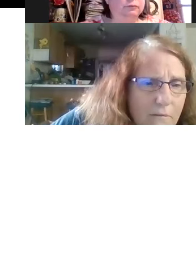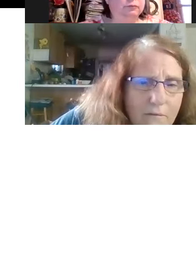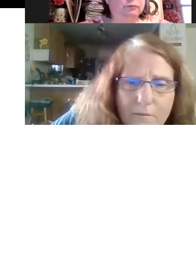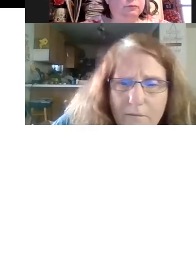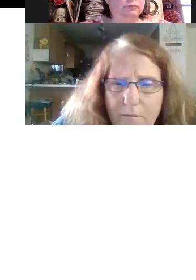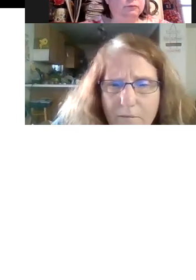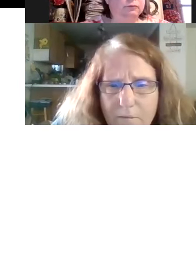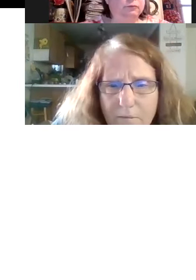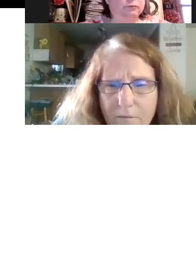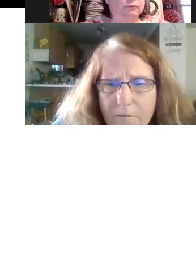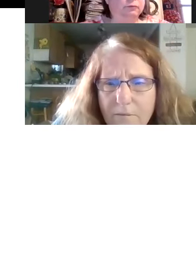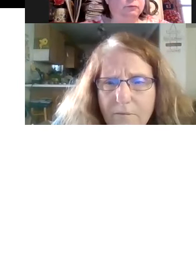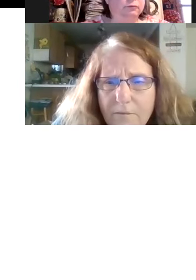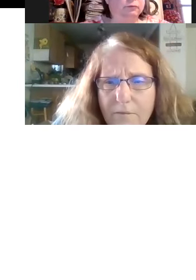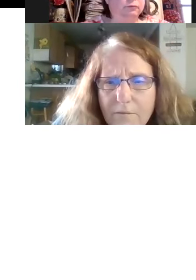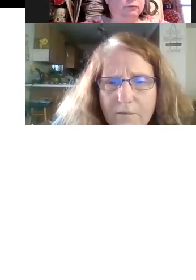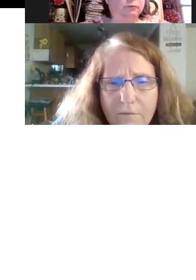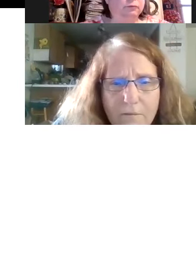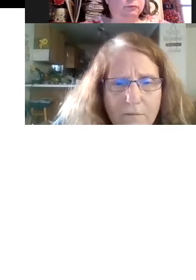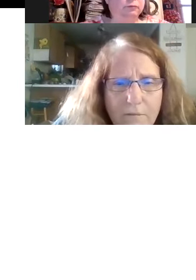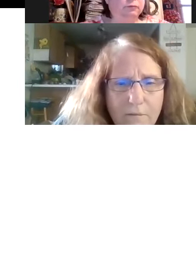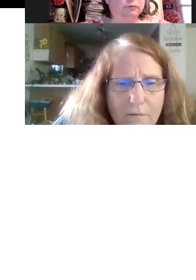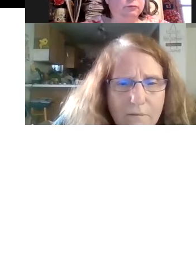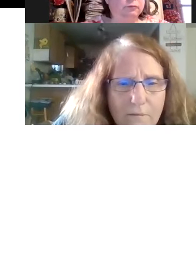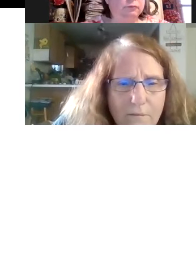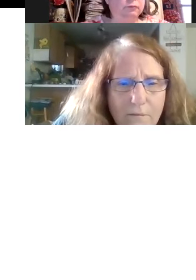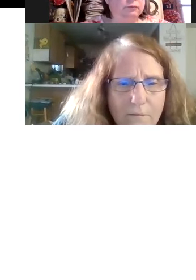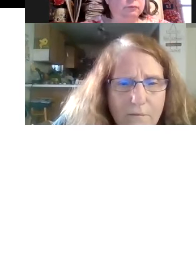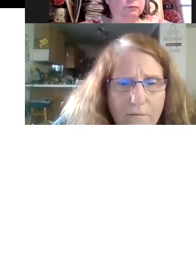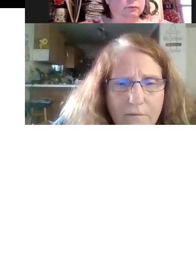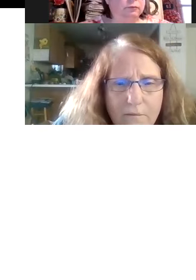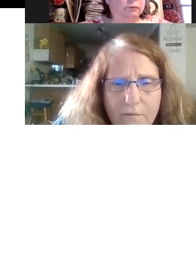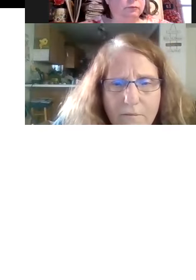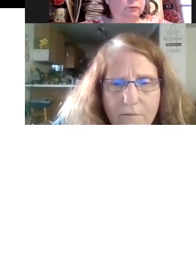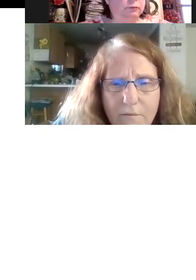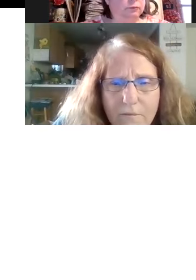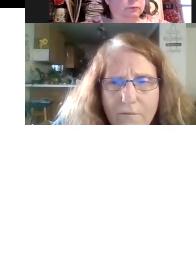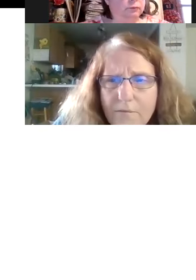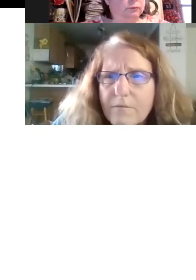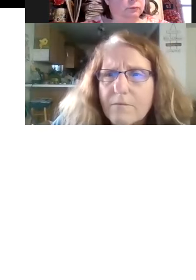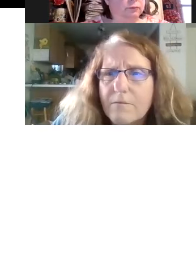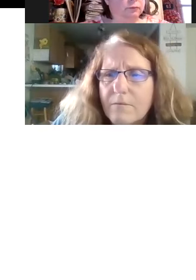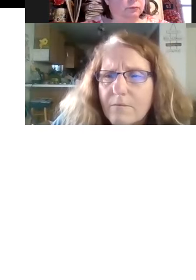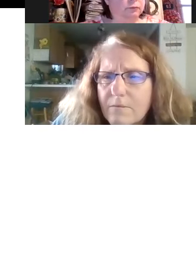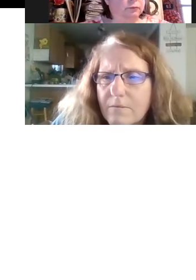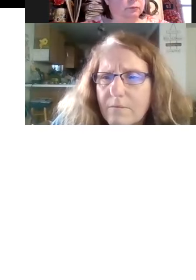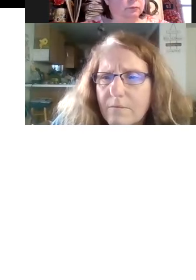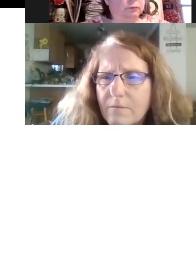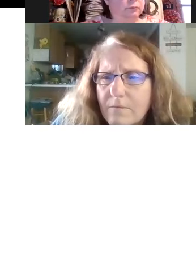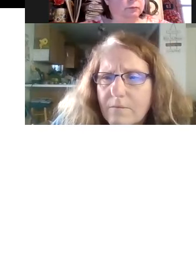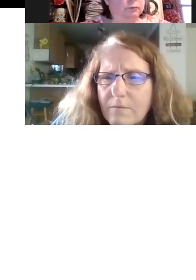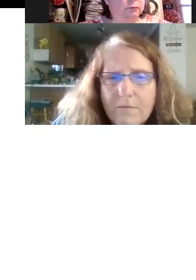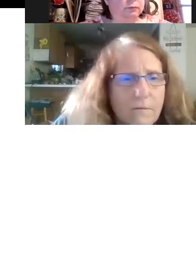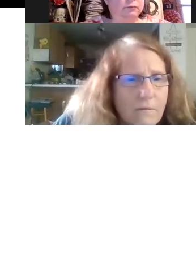you are in charge of your health and wellness, and accept this journey as we investigate about